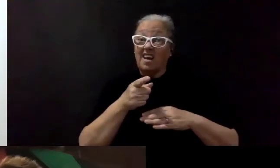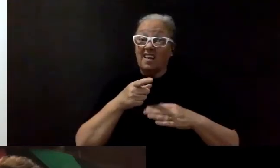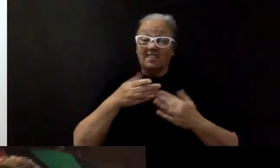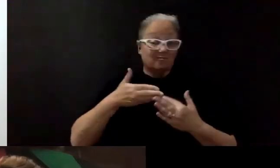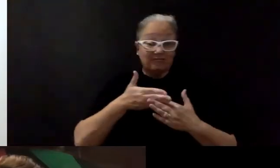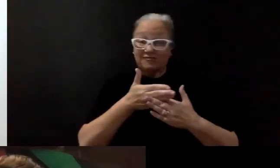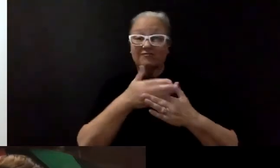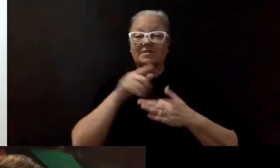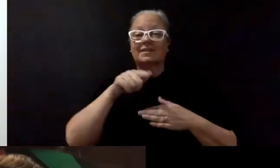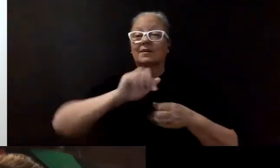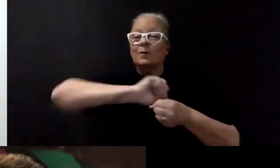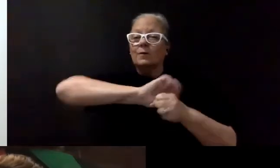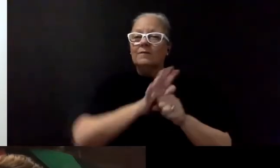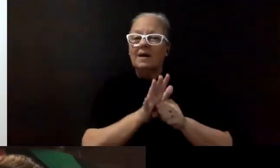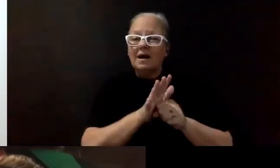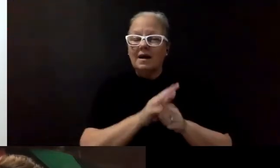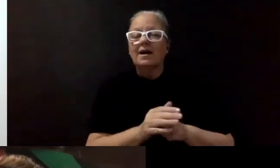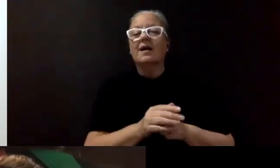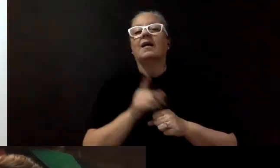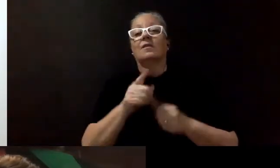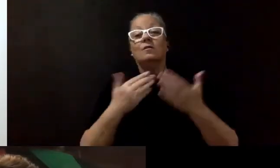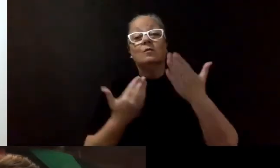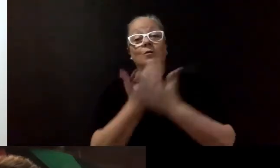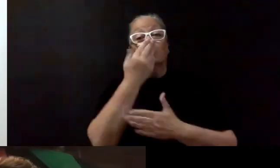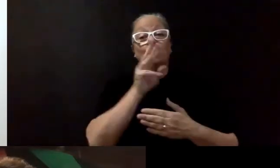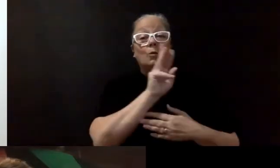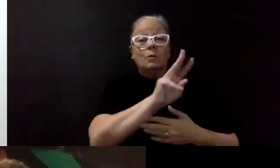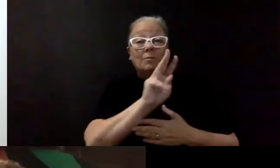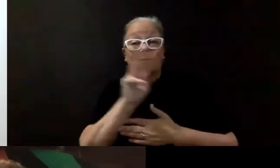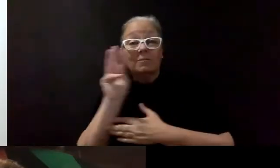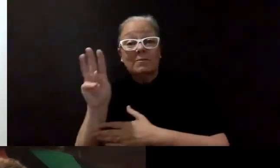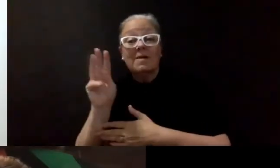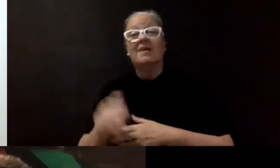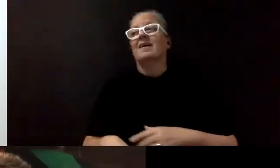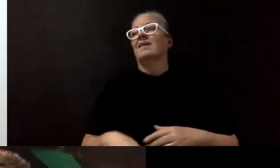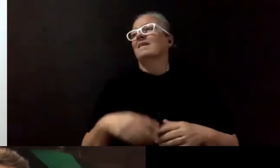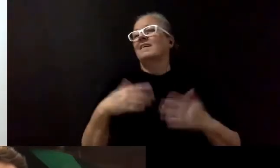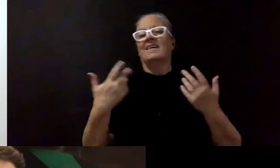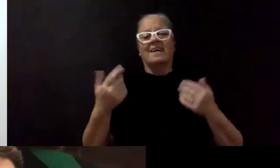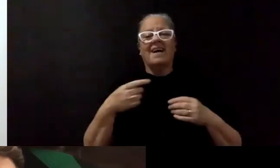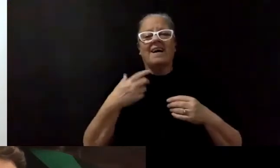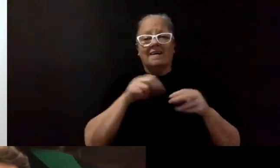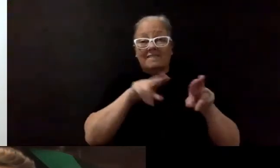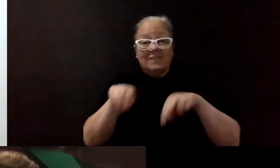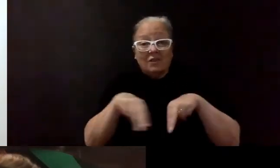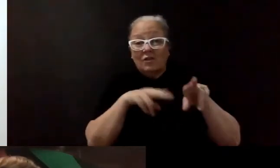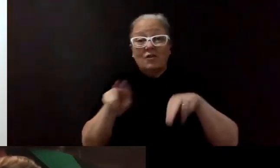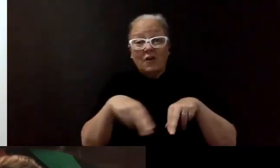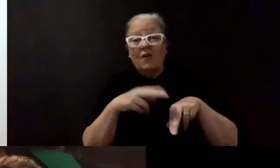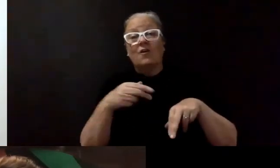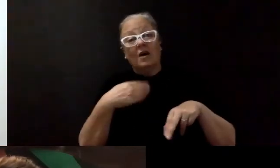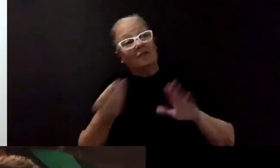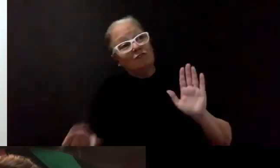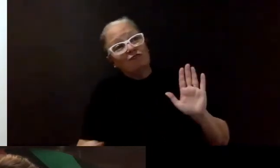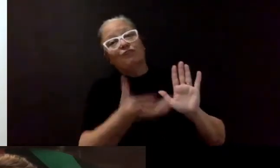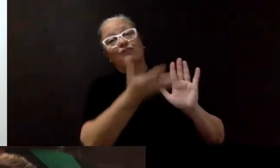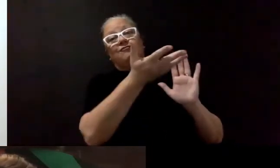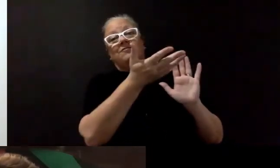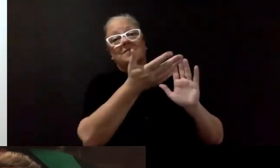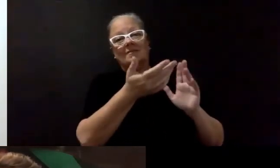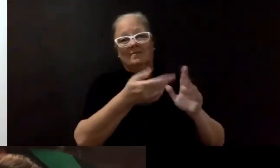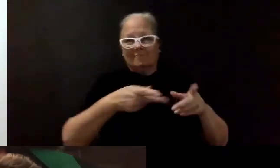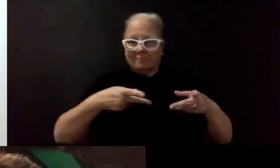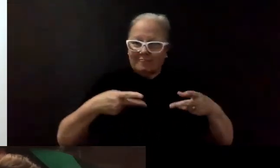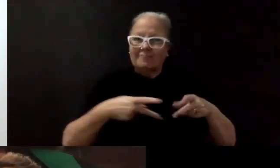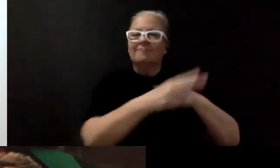And yeah, we created a new website and a launch video and all of these different things, which were definitely more